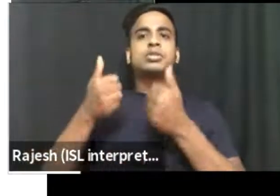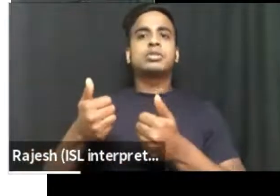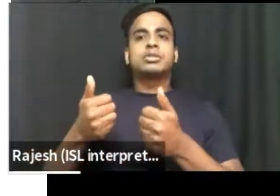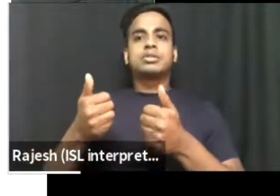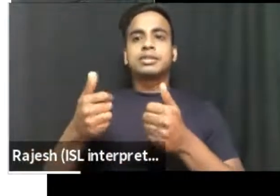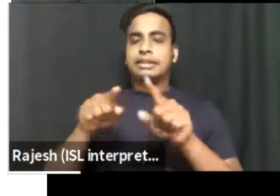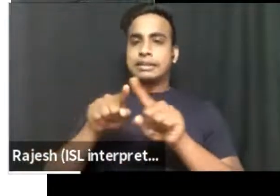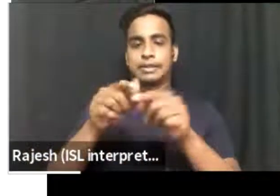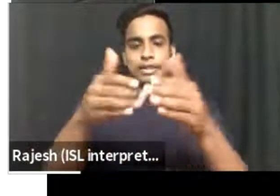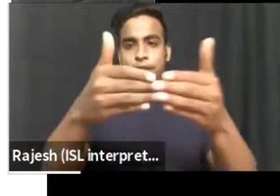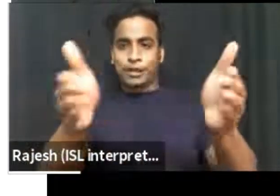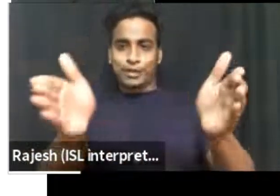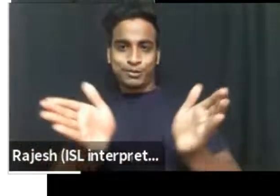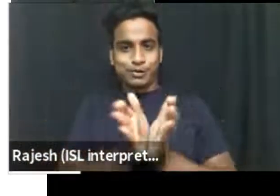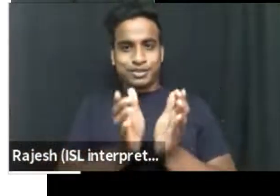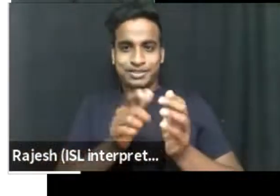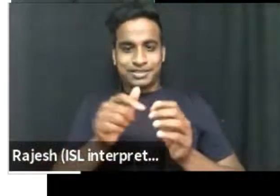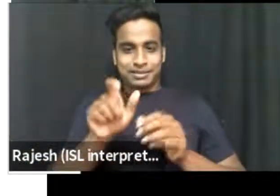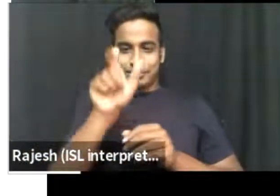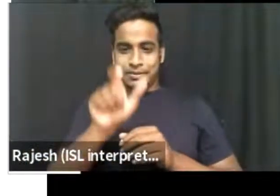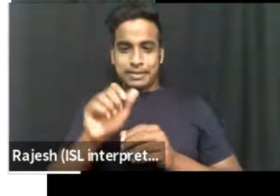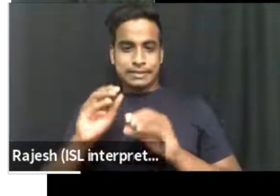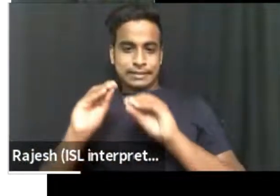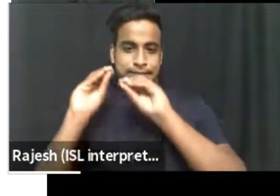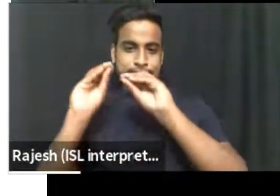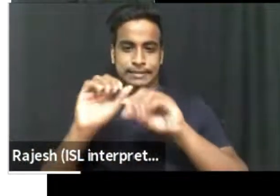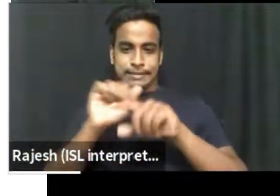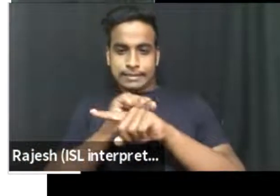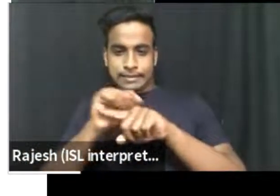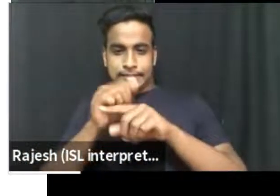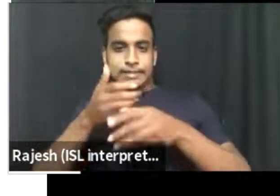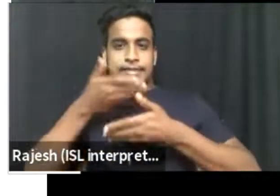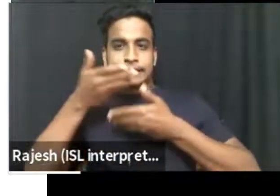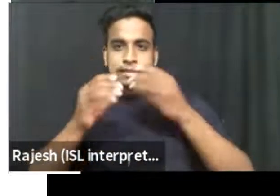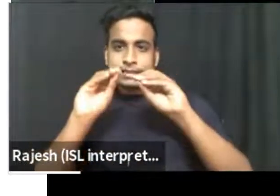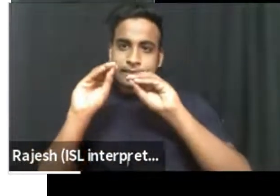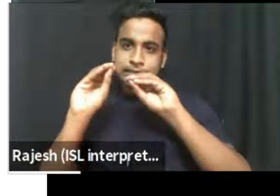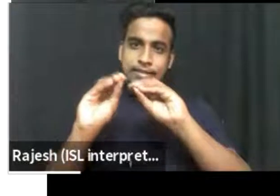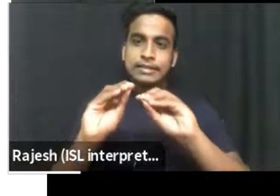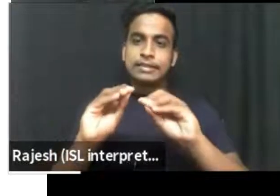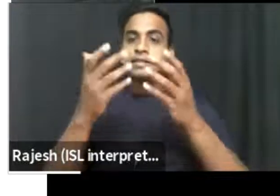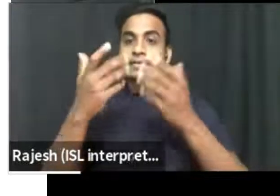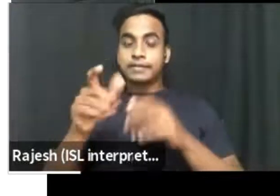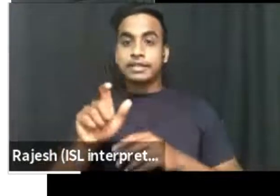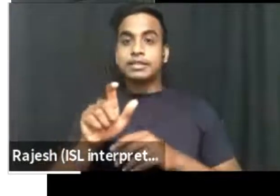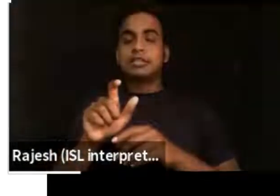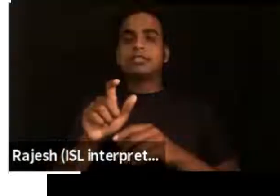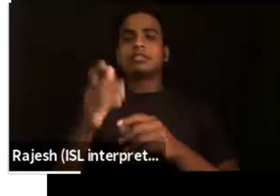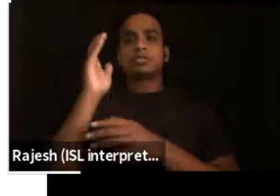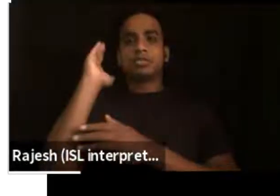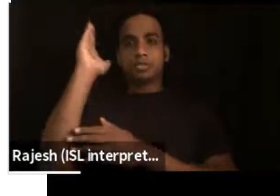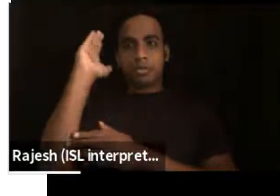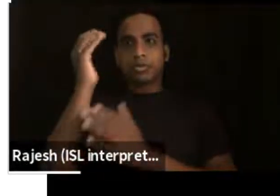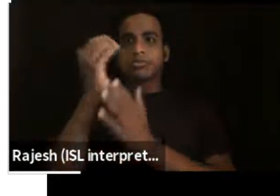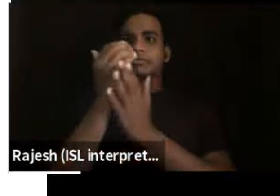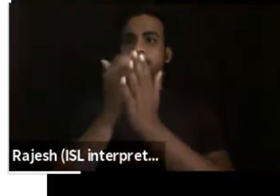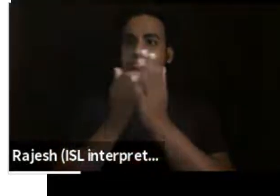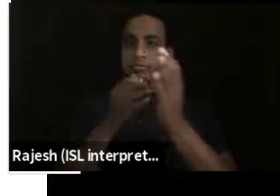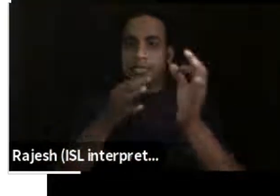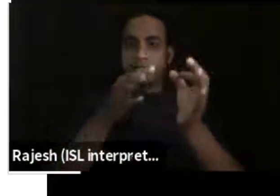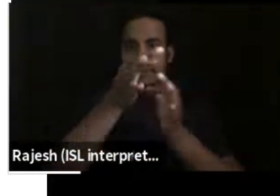community-based workers actually are trained, are facilitated to take care